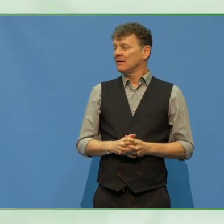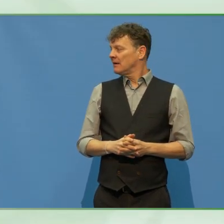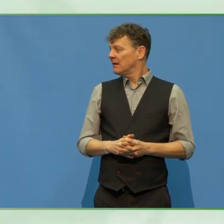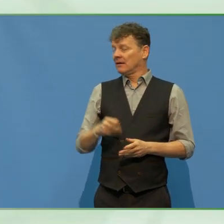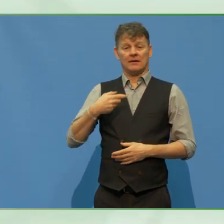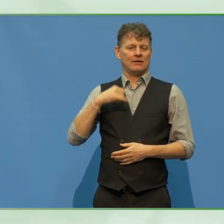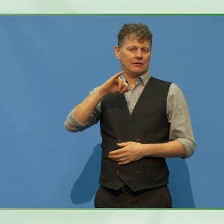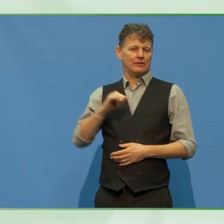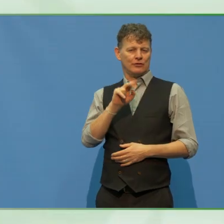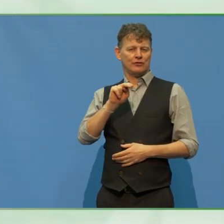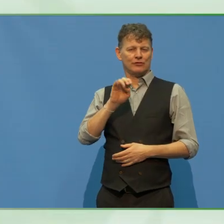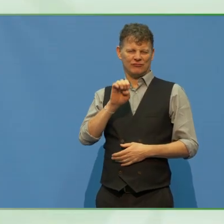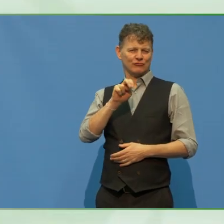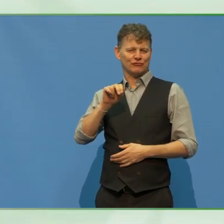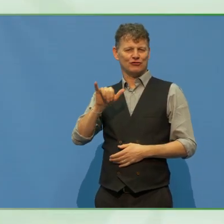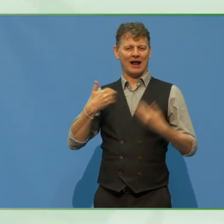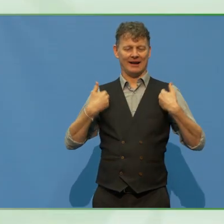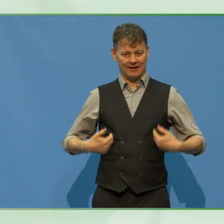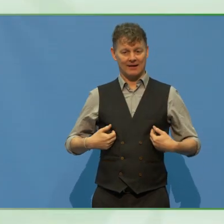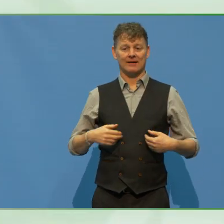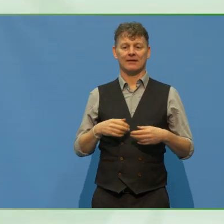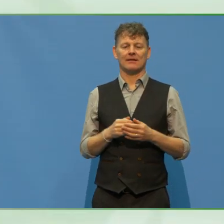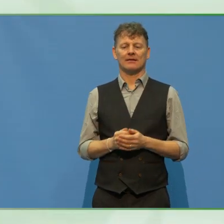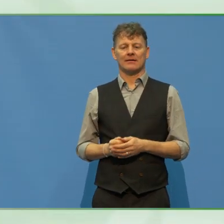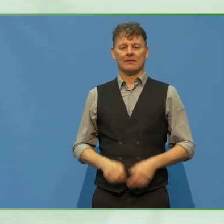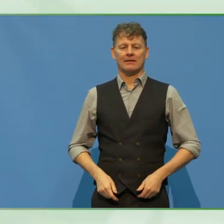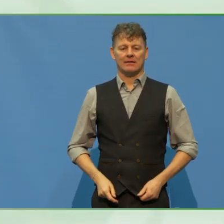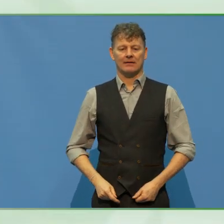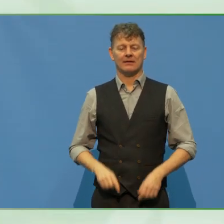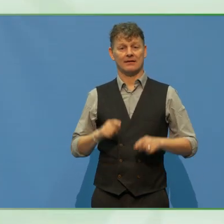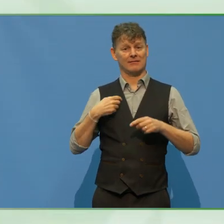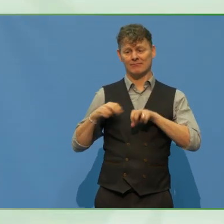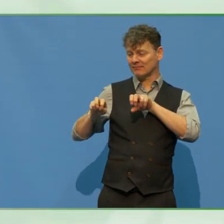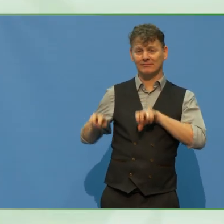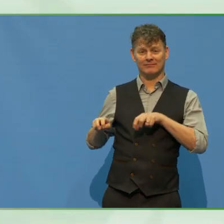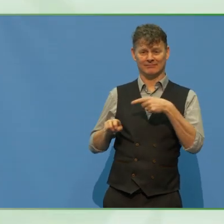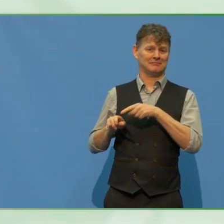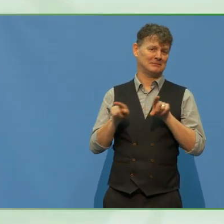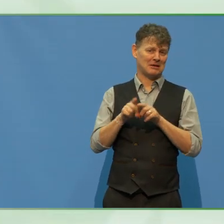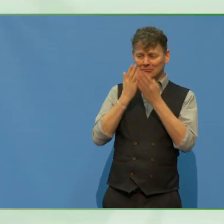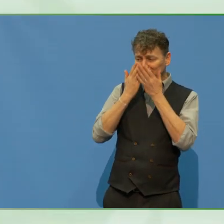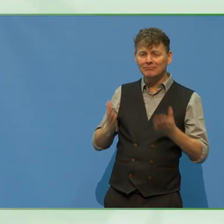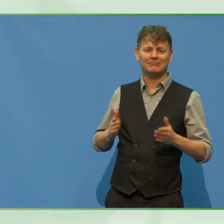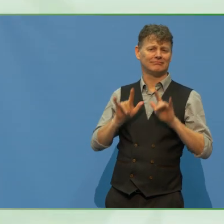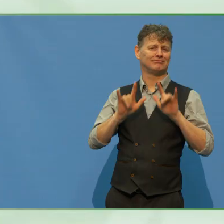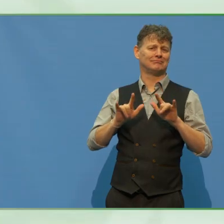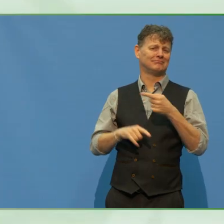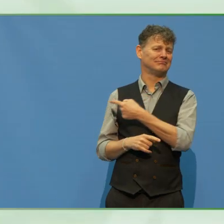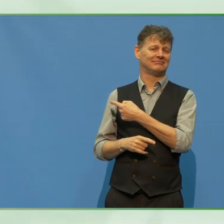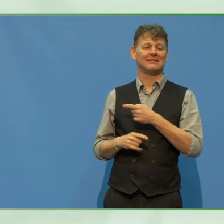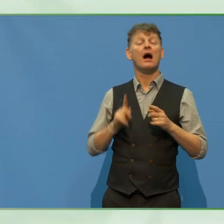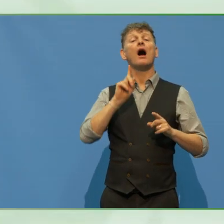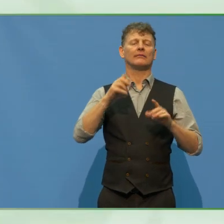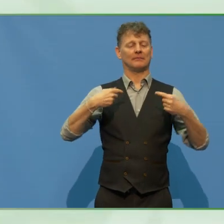Flurry. I am also sitting with someone I deeply respect, admire, and love. I am